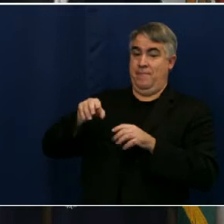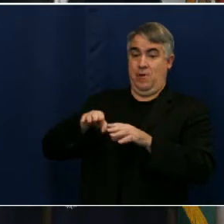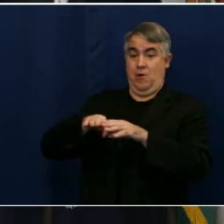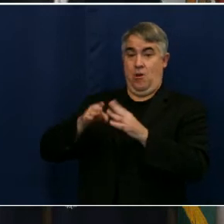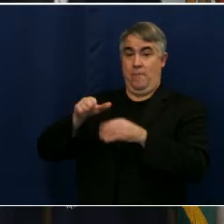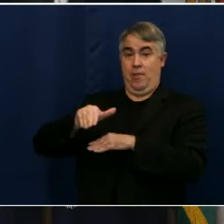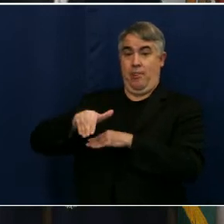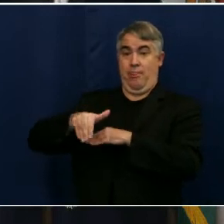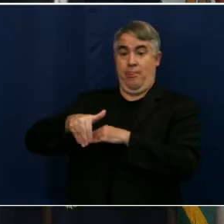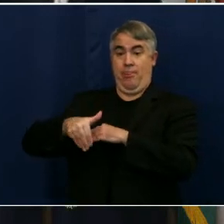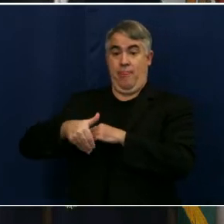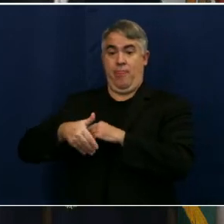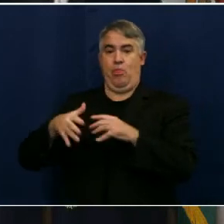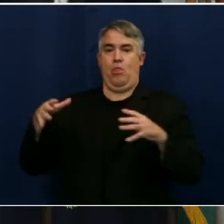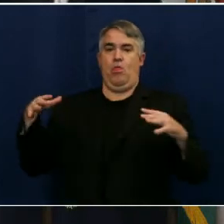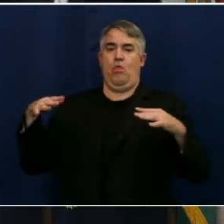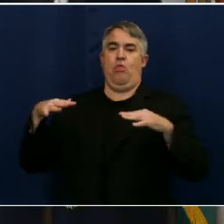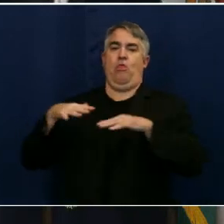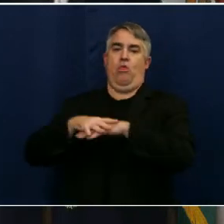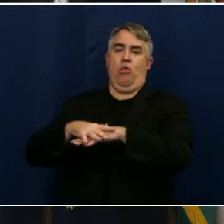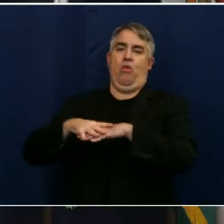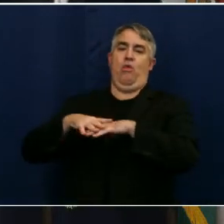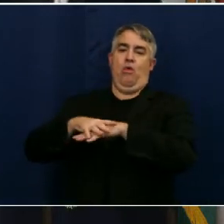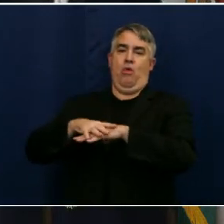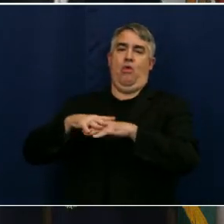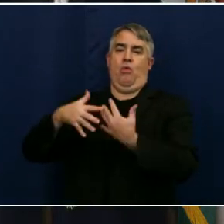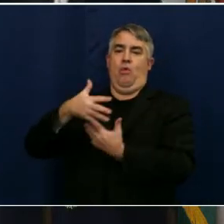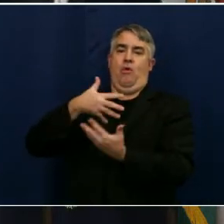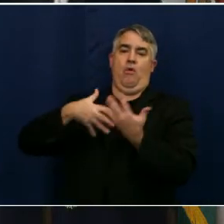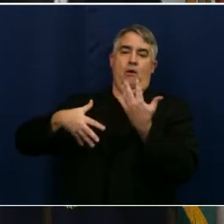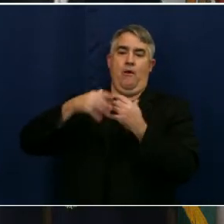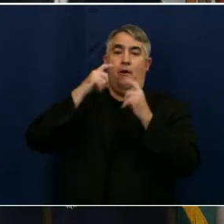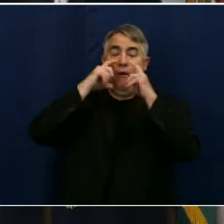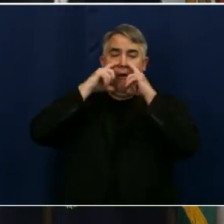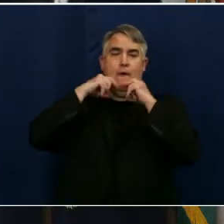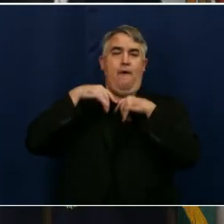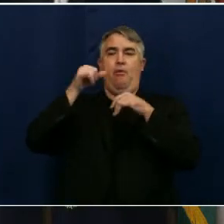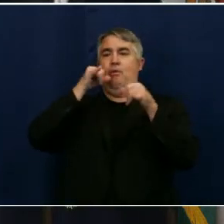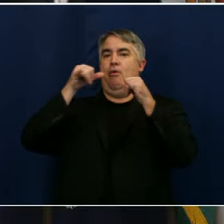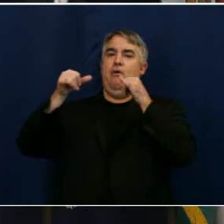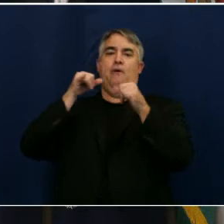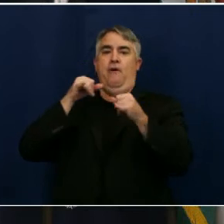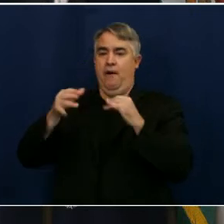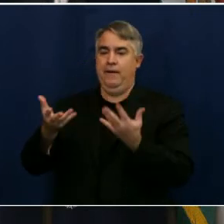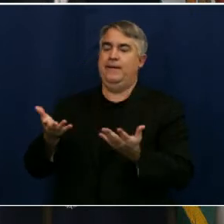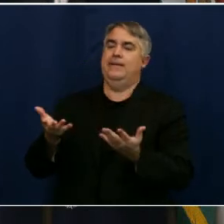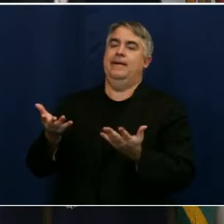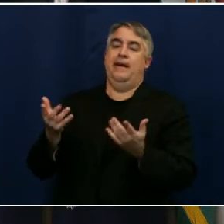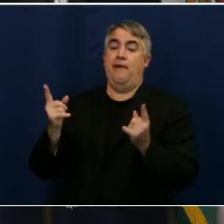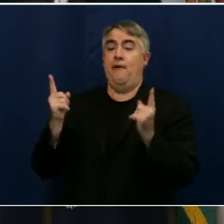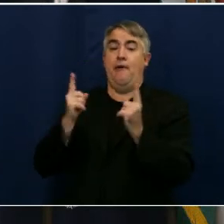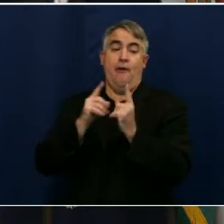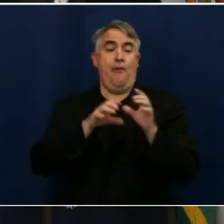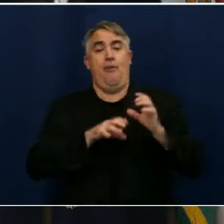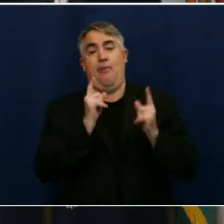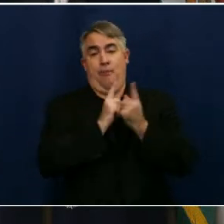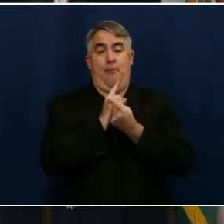and not adhering to the health officers' order. So we will continue that particular